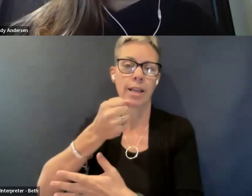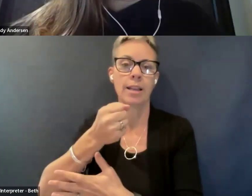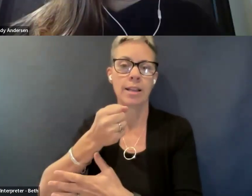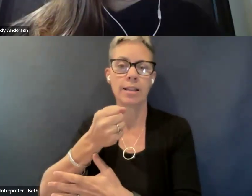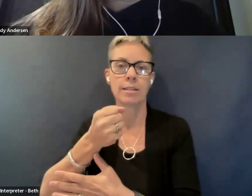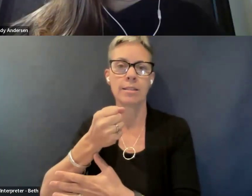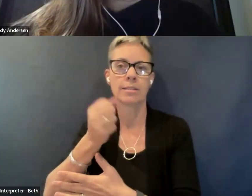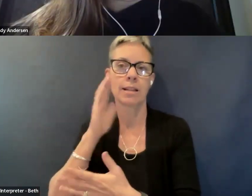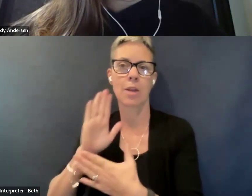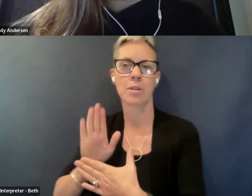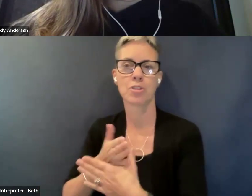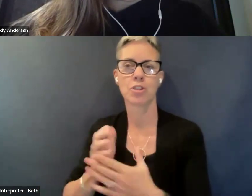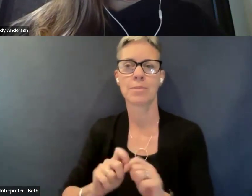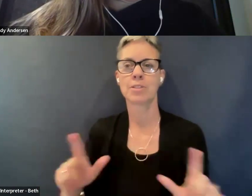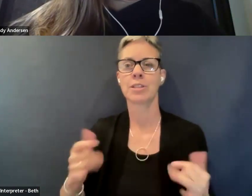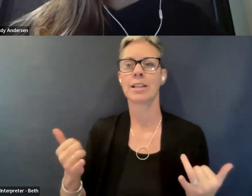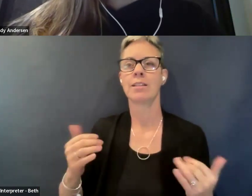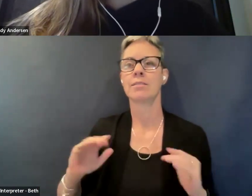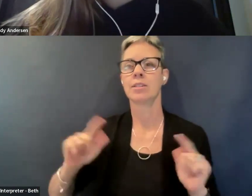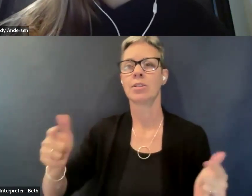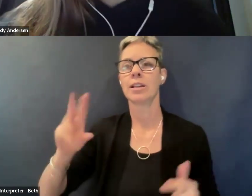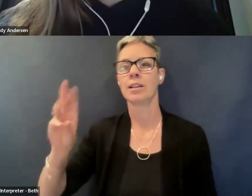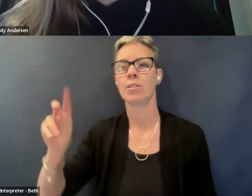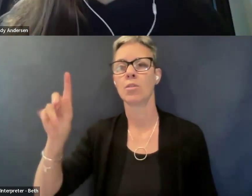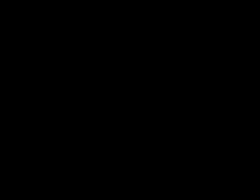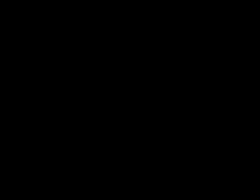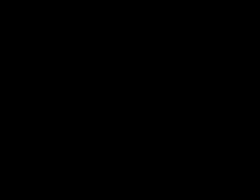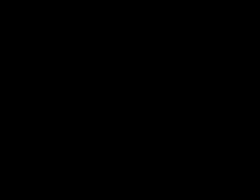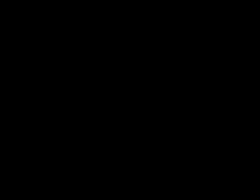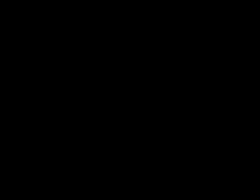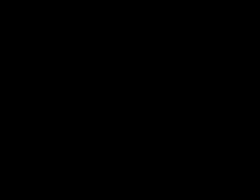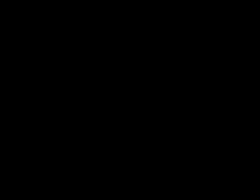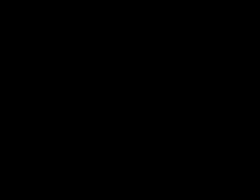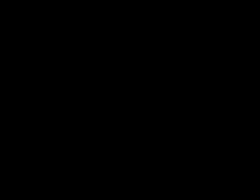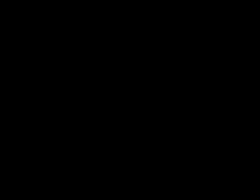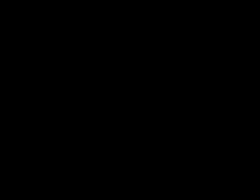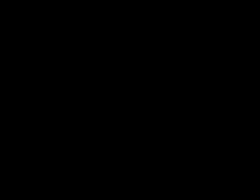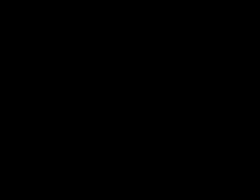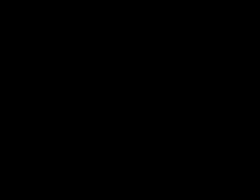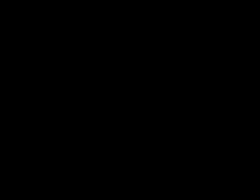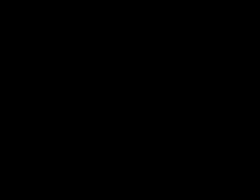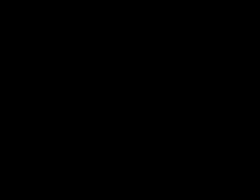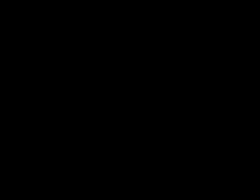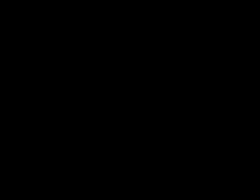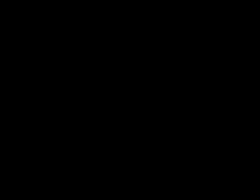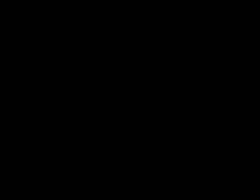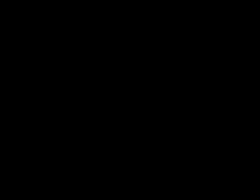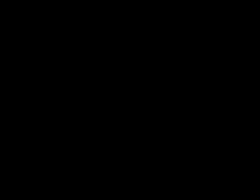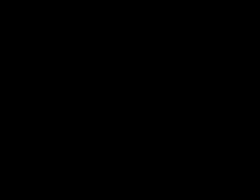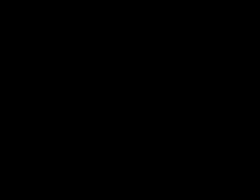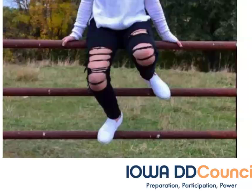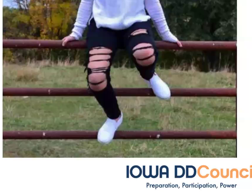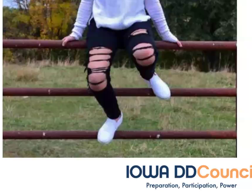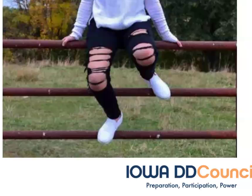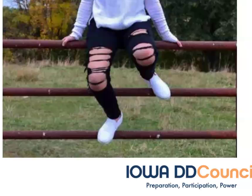will share my screen again. Go ahead, Wendy. Thanks, Carlin. I am from Trainer, Iowa, so representing the southwest side